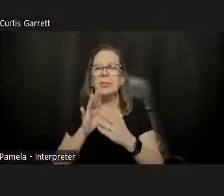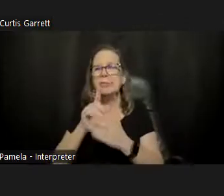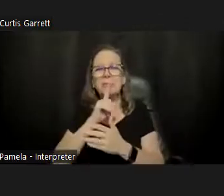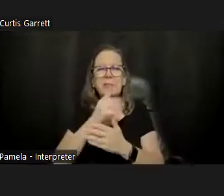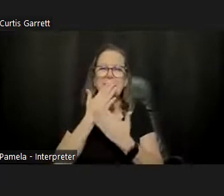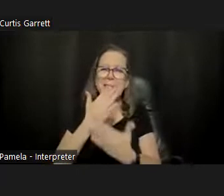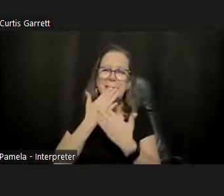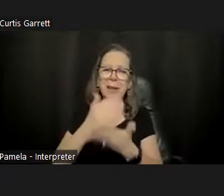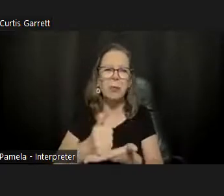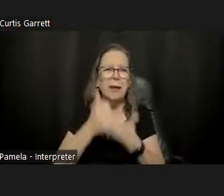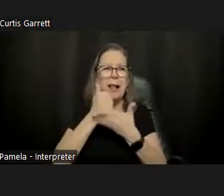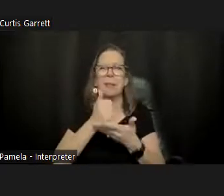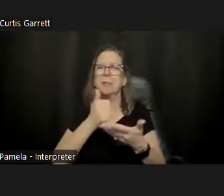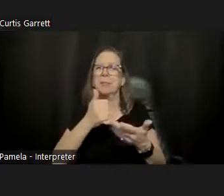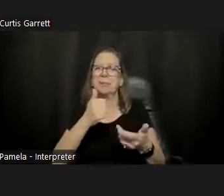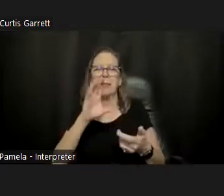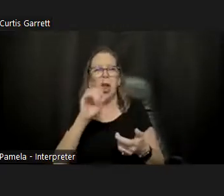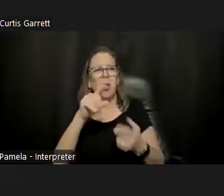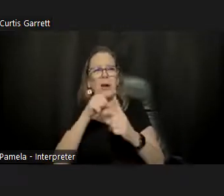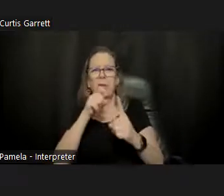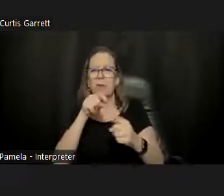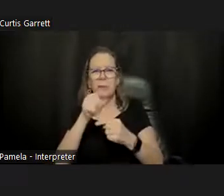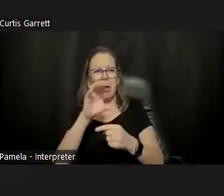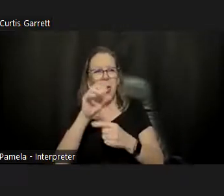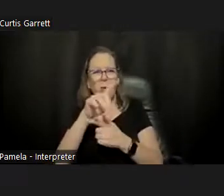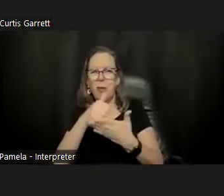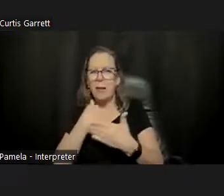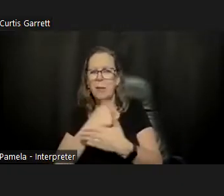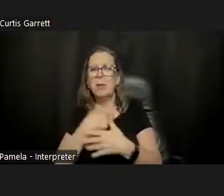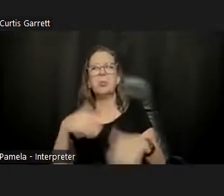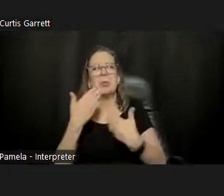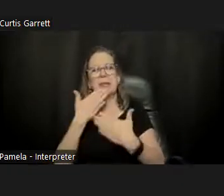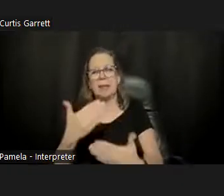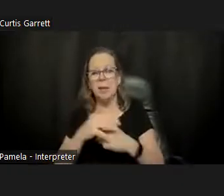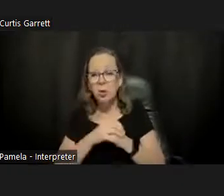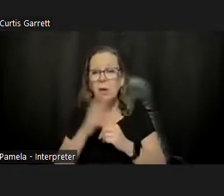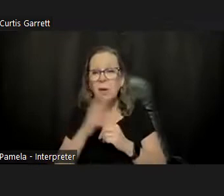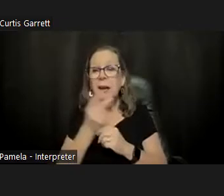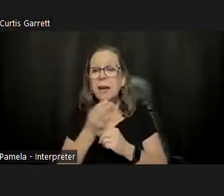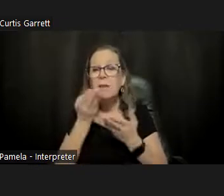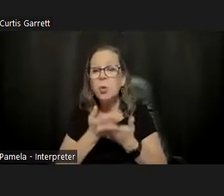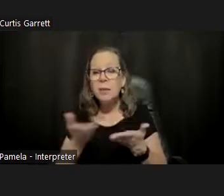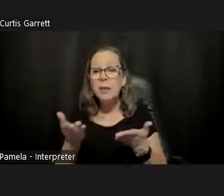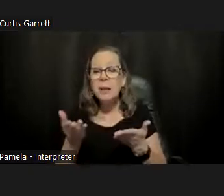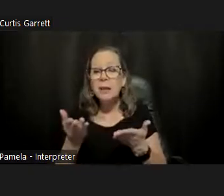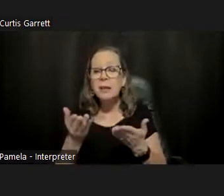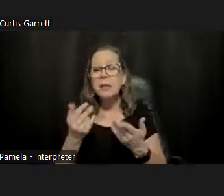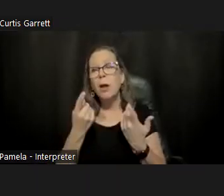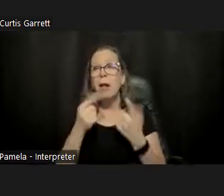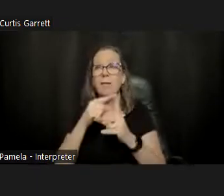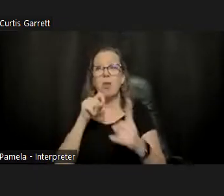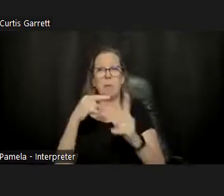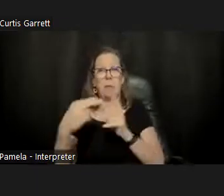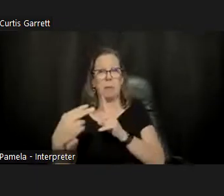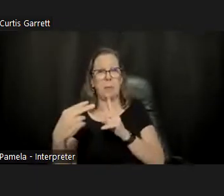for all the help Colorado provided. A couple of things that I think from an equity